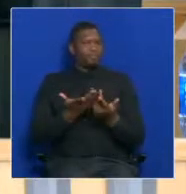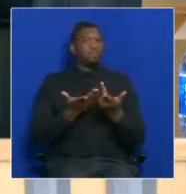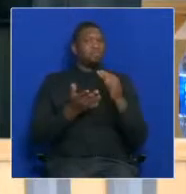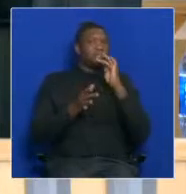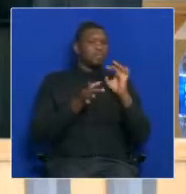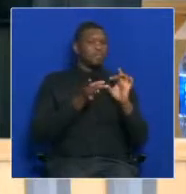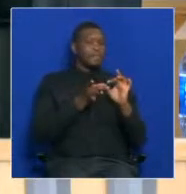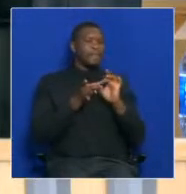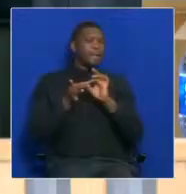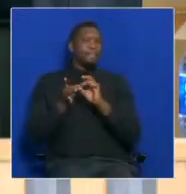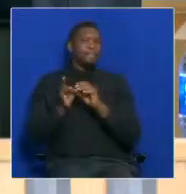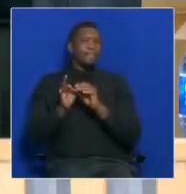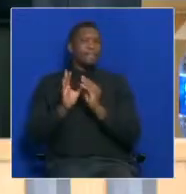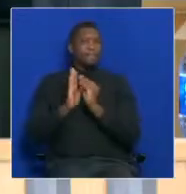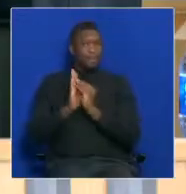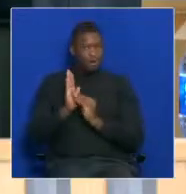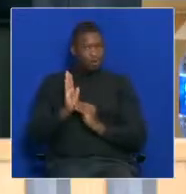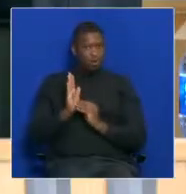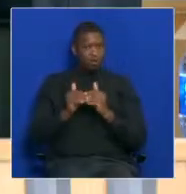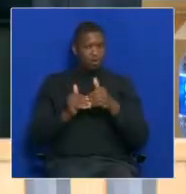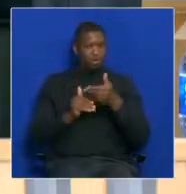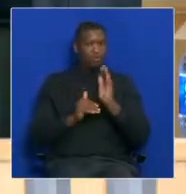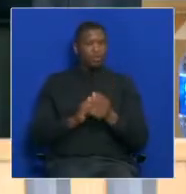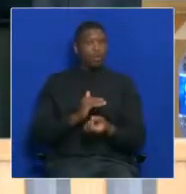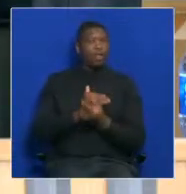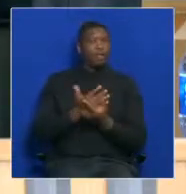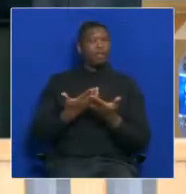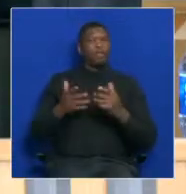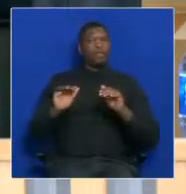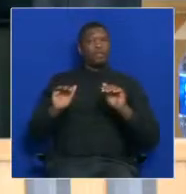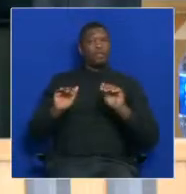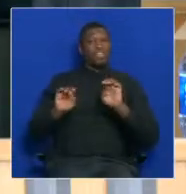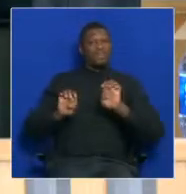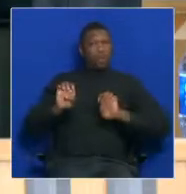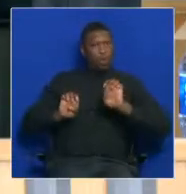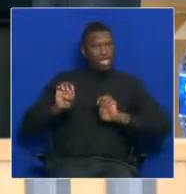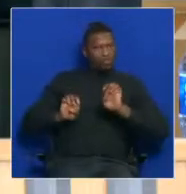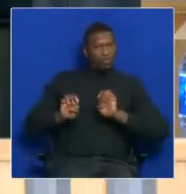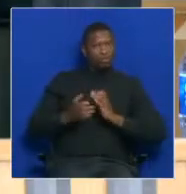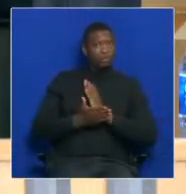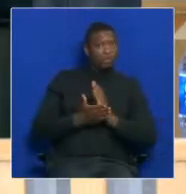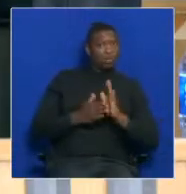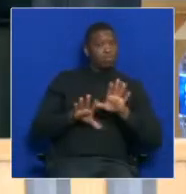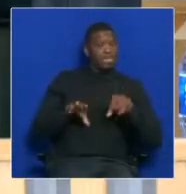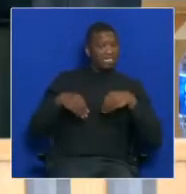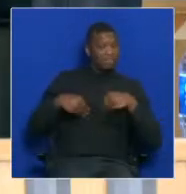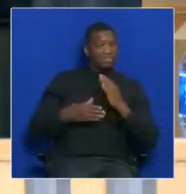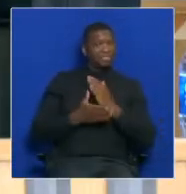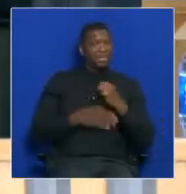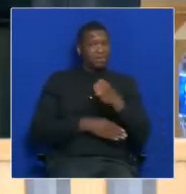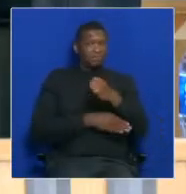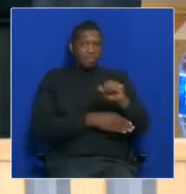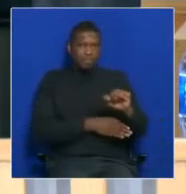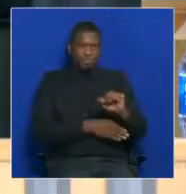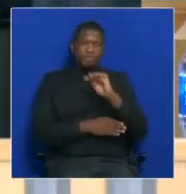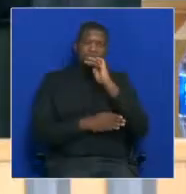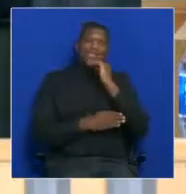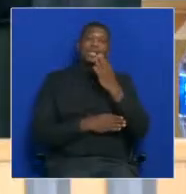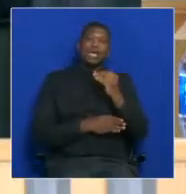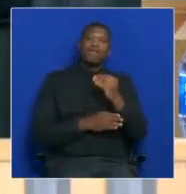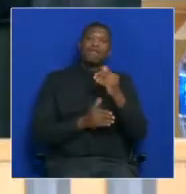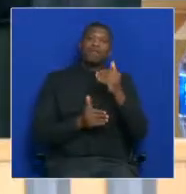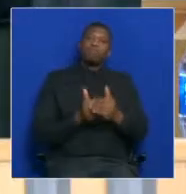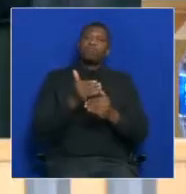would be evaluations, some would be taken on, some would not be taken on, and there's a process if matters are not taken on. So I